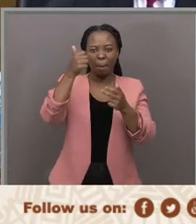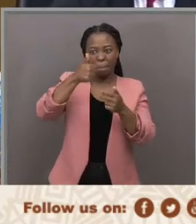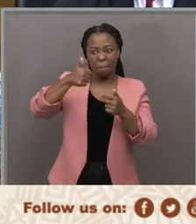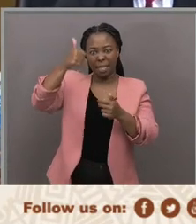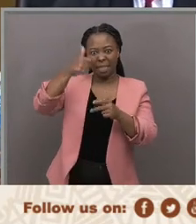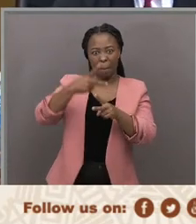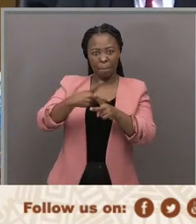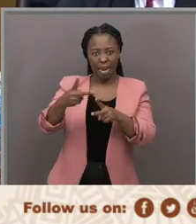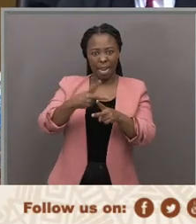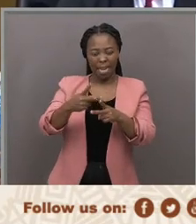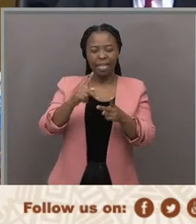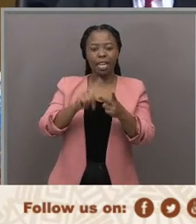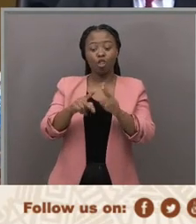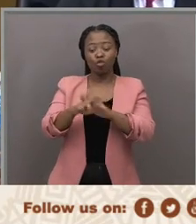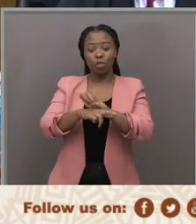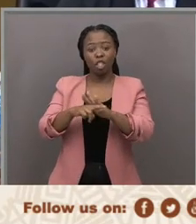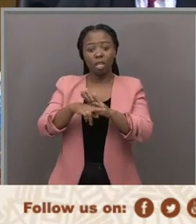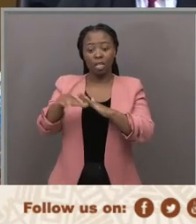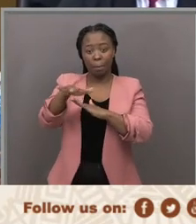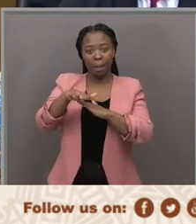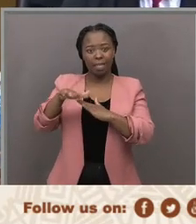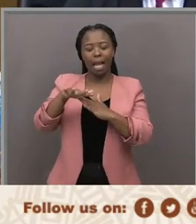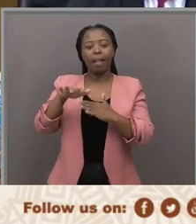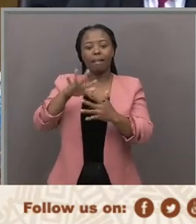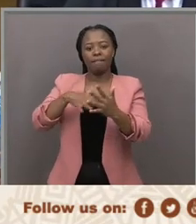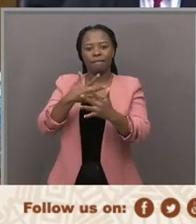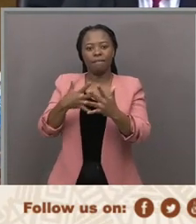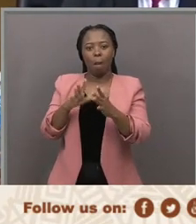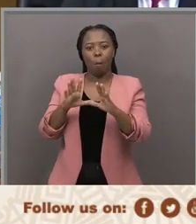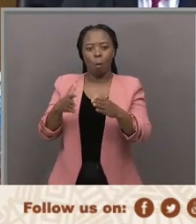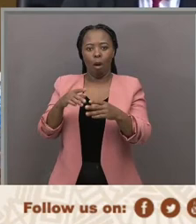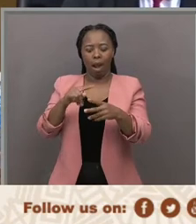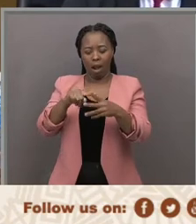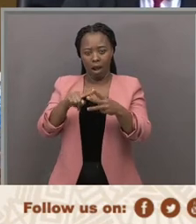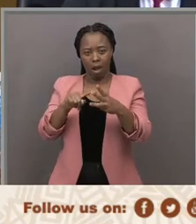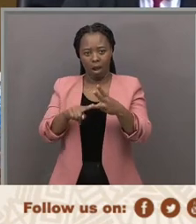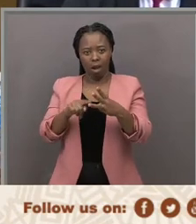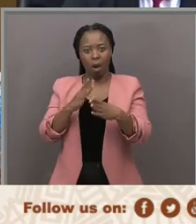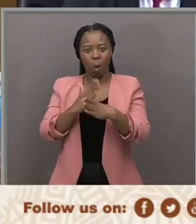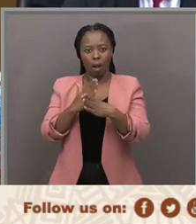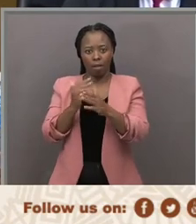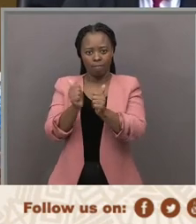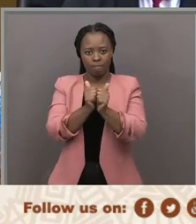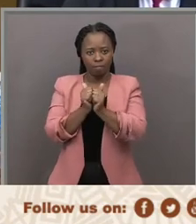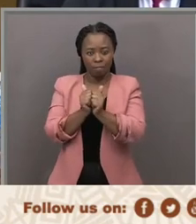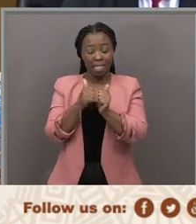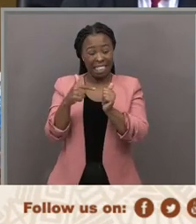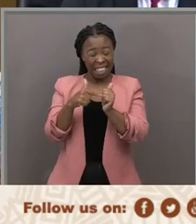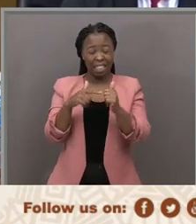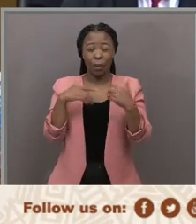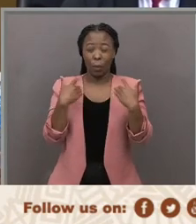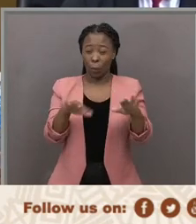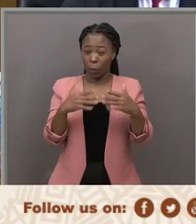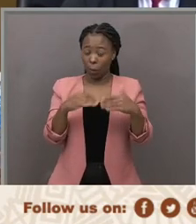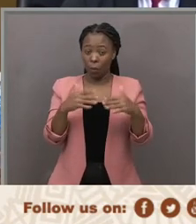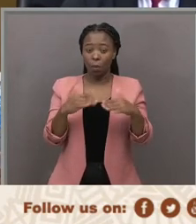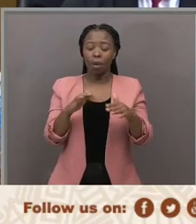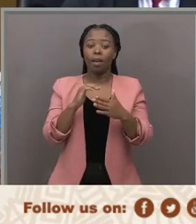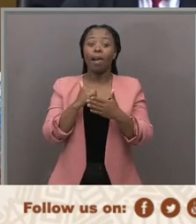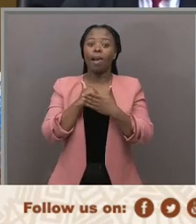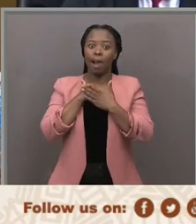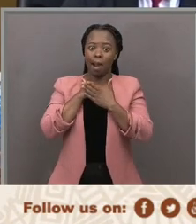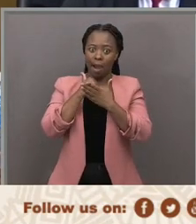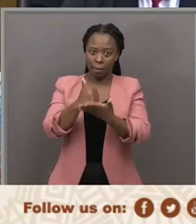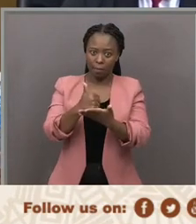regional spatial development framework, which will be helpful to, in the creation of this